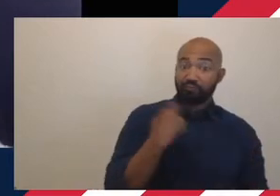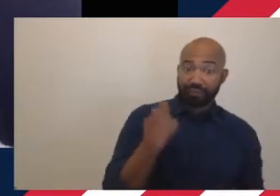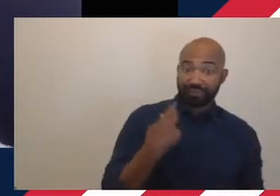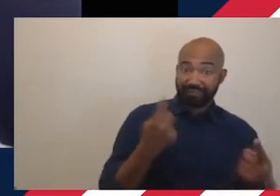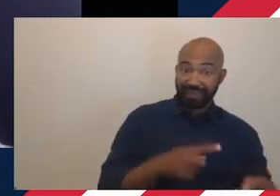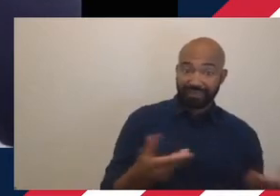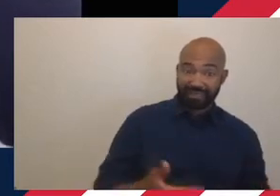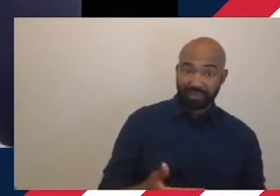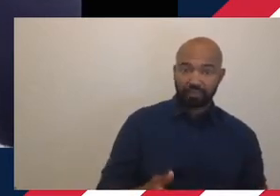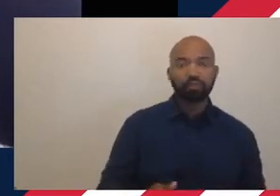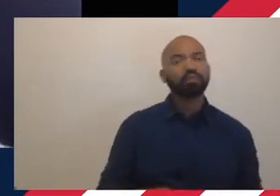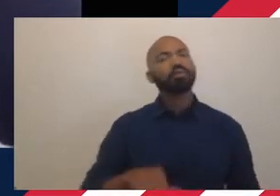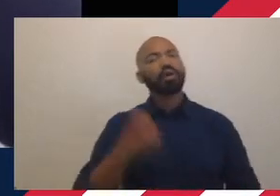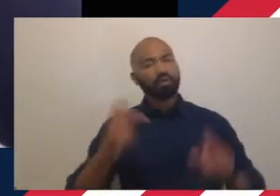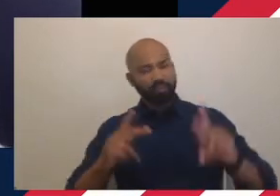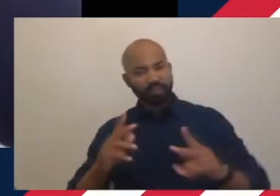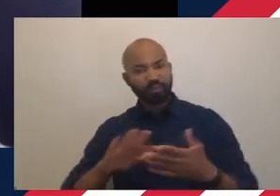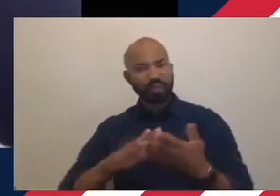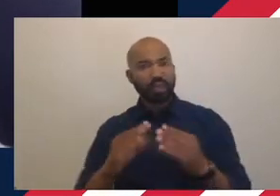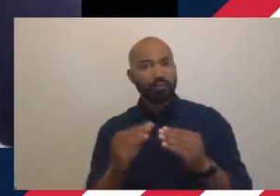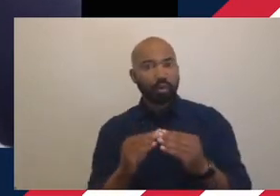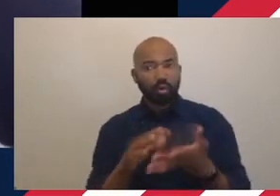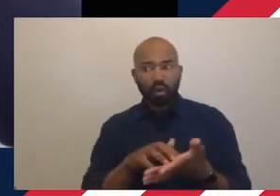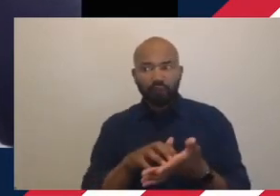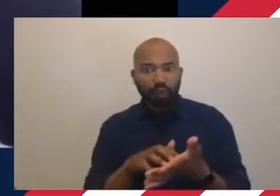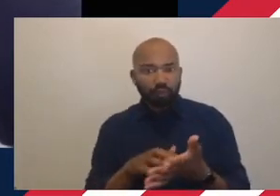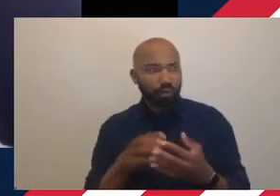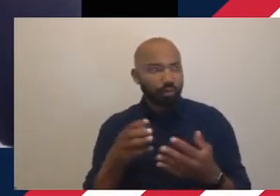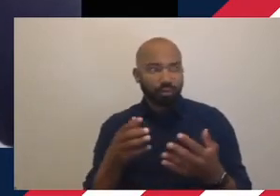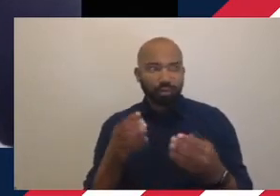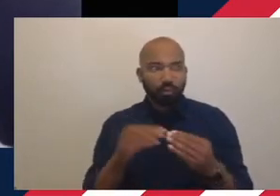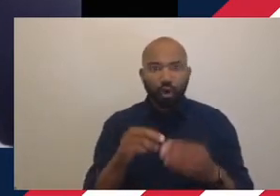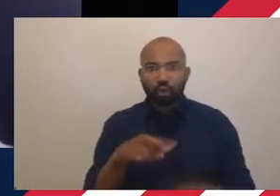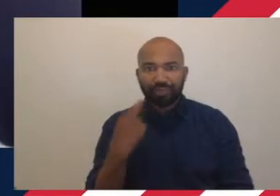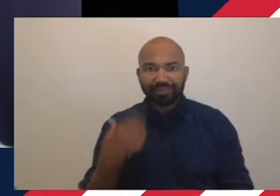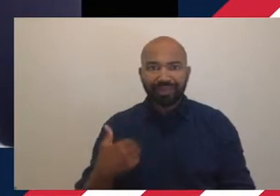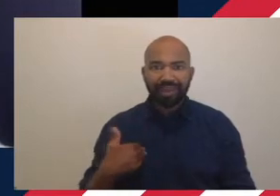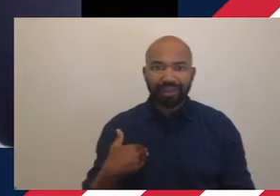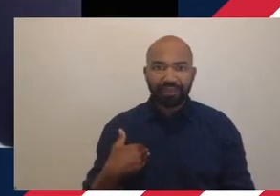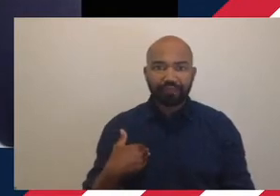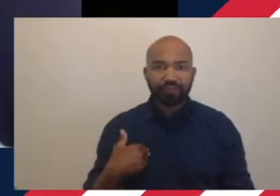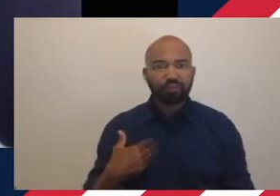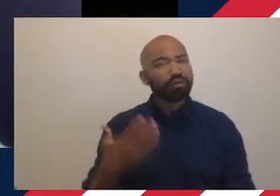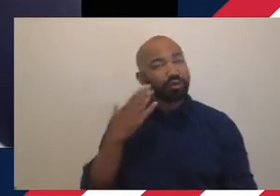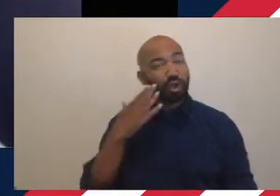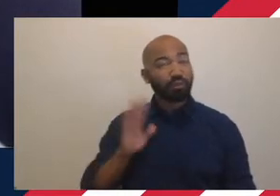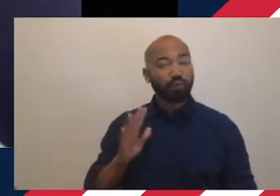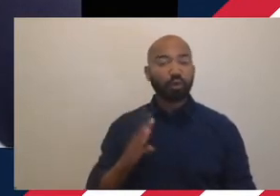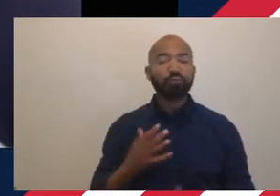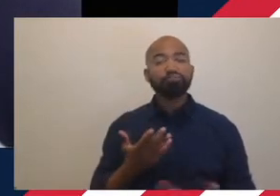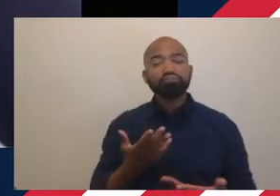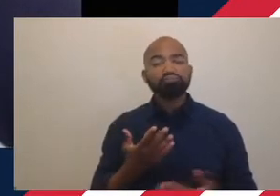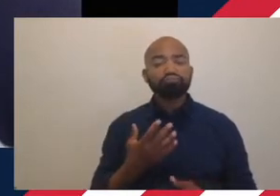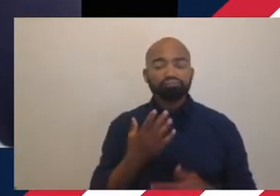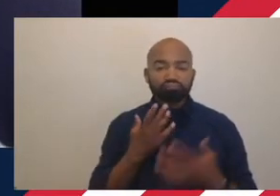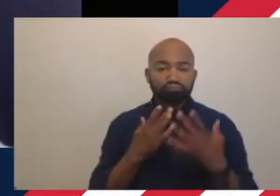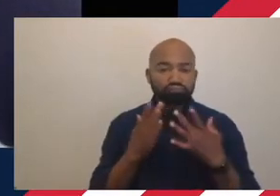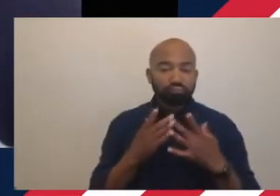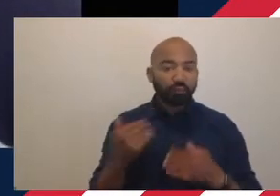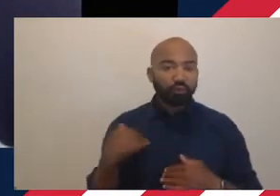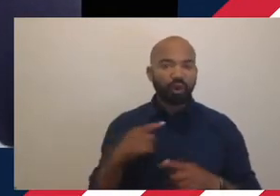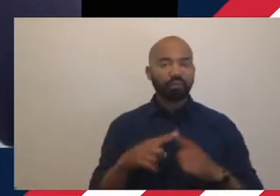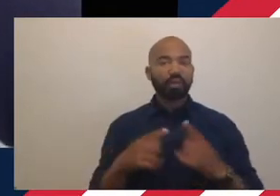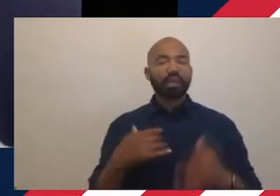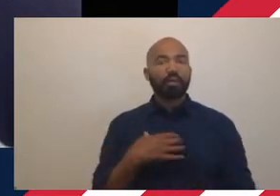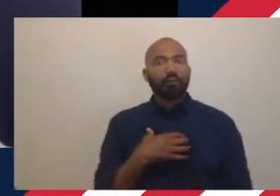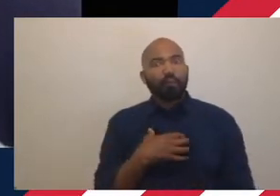are already vulnerable becoming increasingly vulnerable. So if you were somewhat hungry before, you may be on the brink of starvation. We already have 500